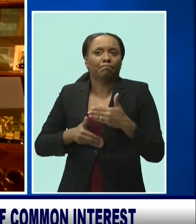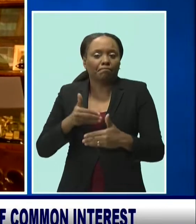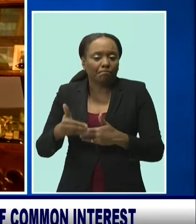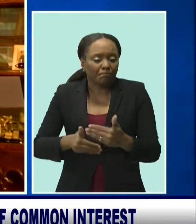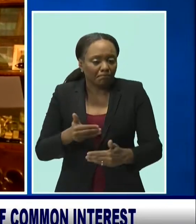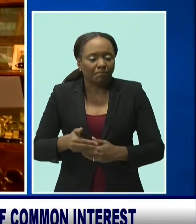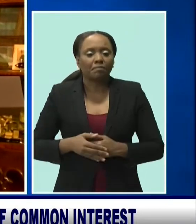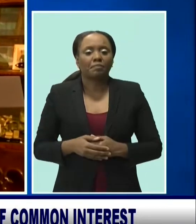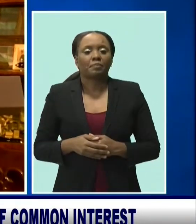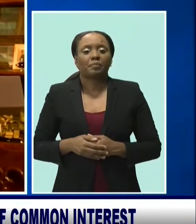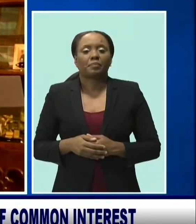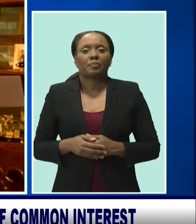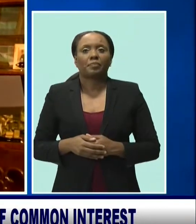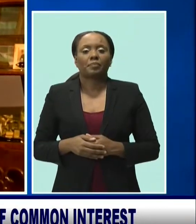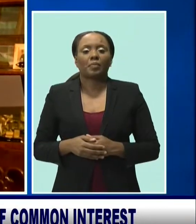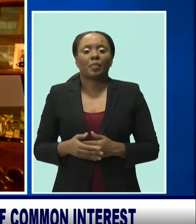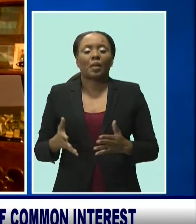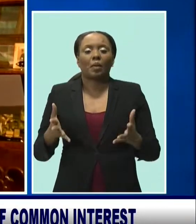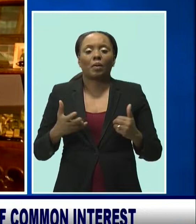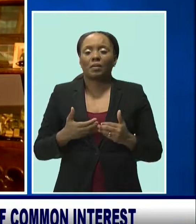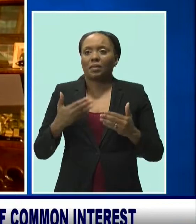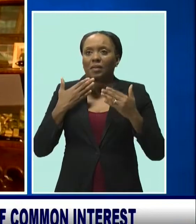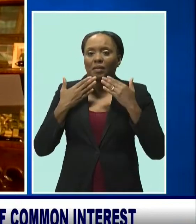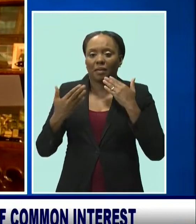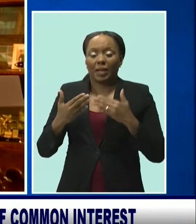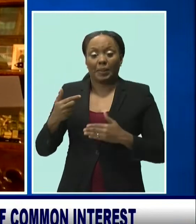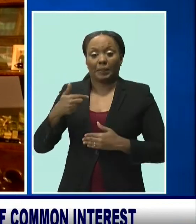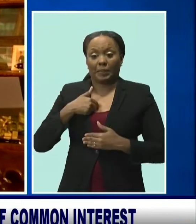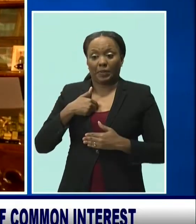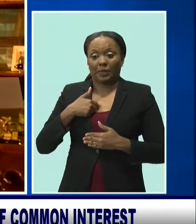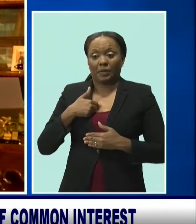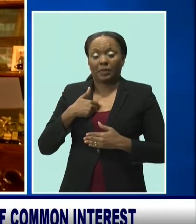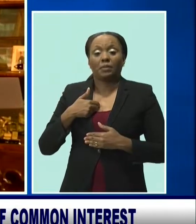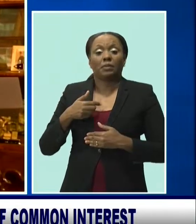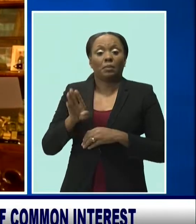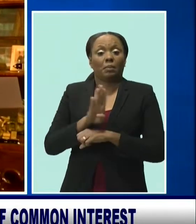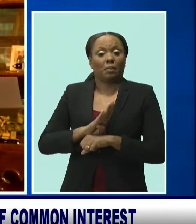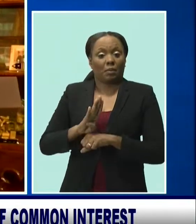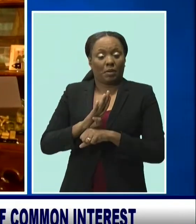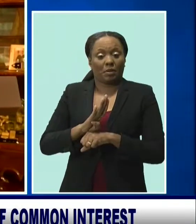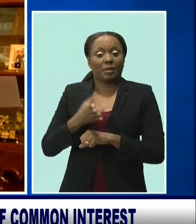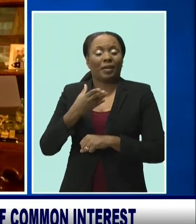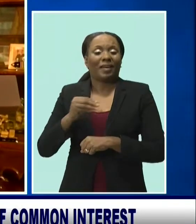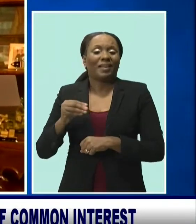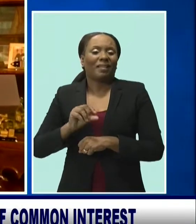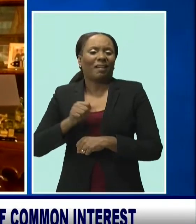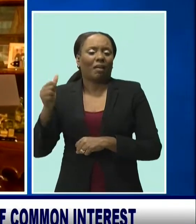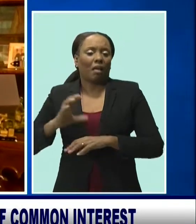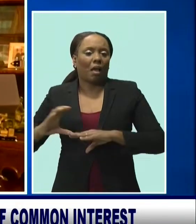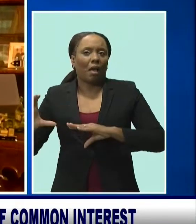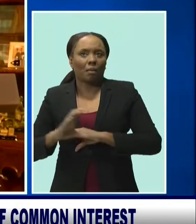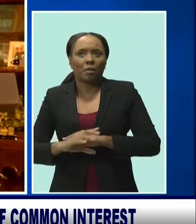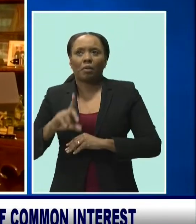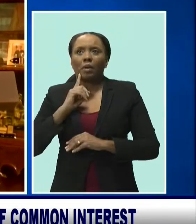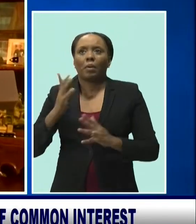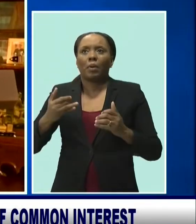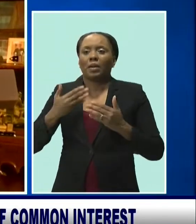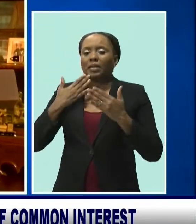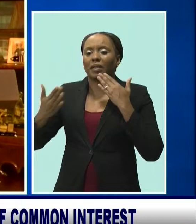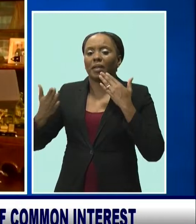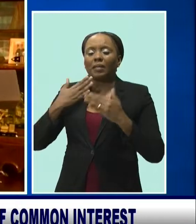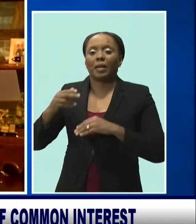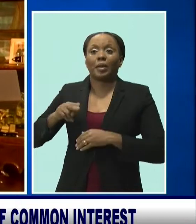behalf of not just Barbados, but the Caribbean community, the donations made by the government and people of the United States of